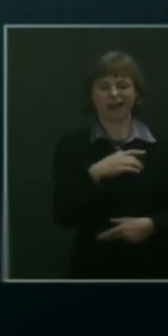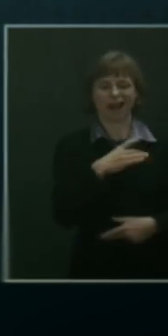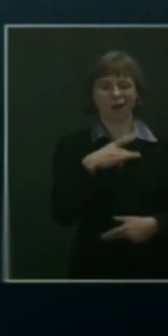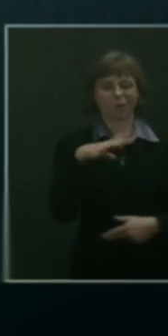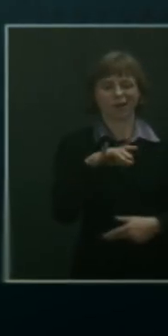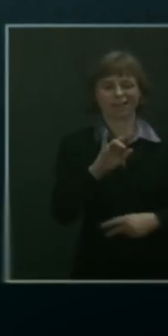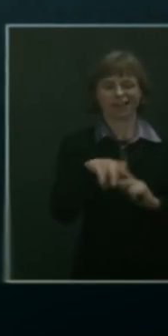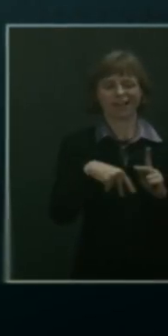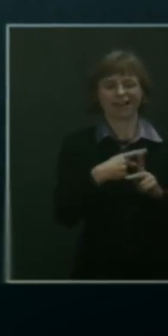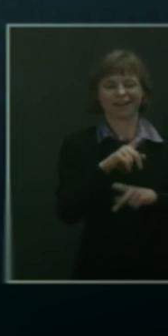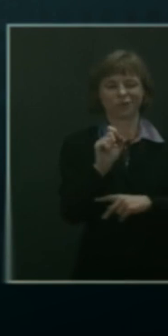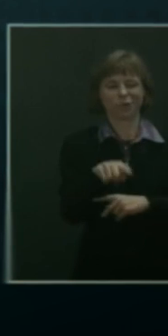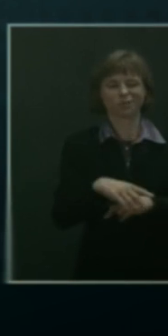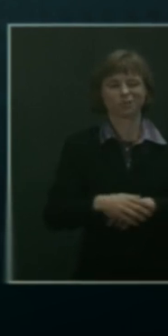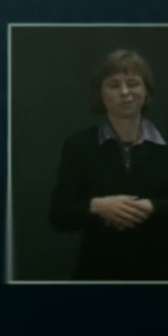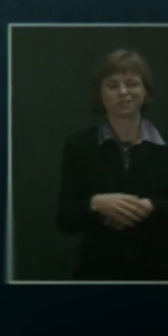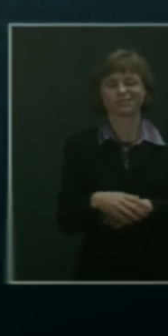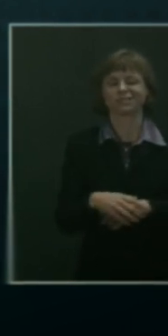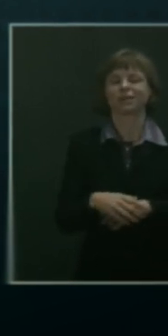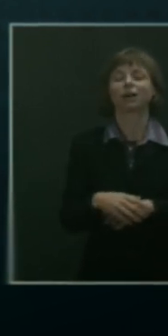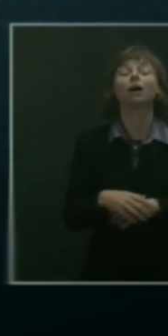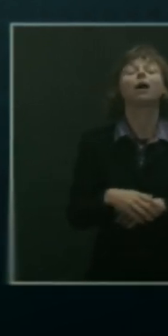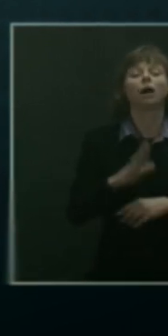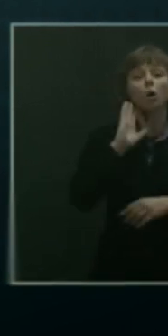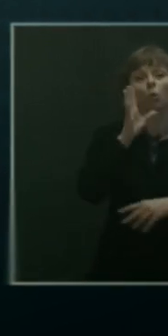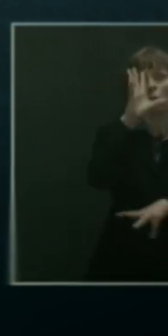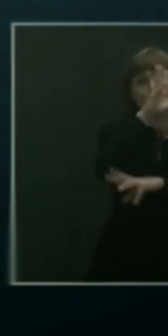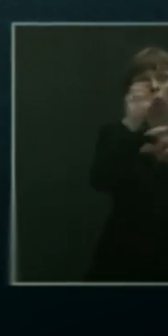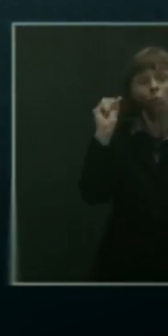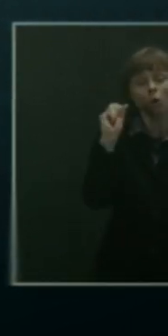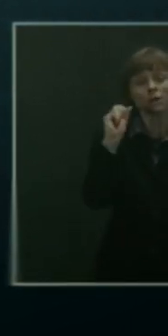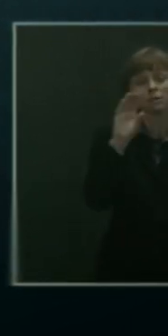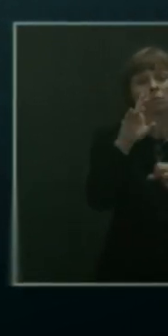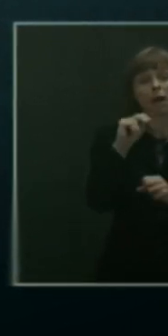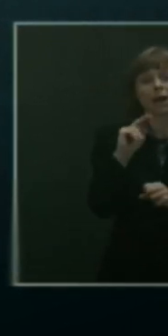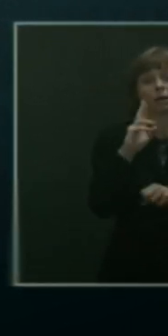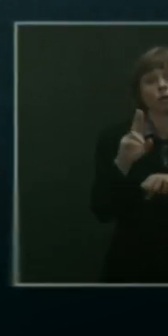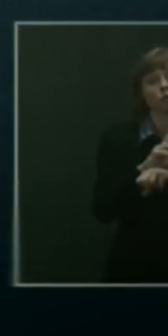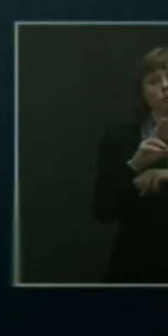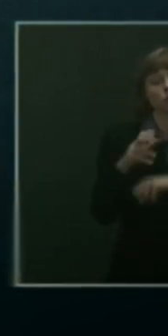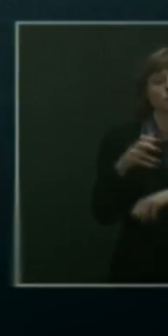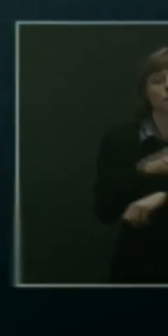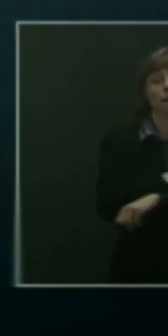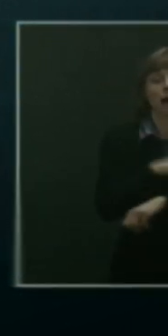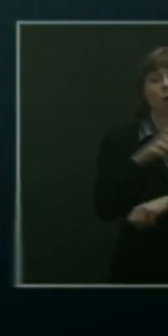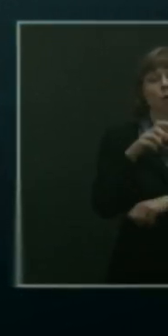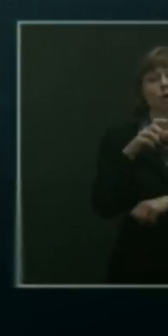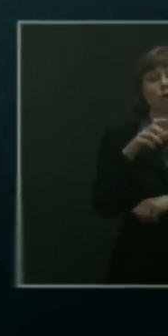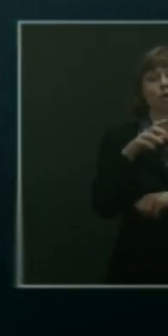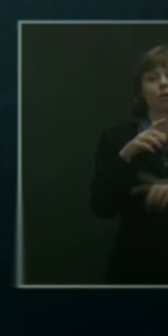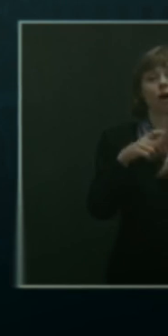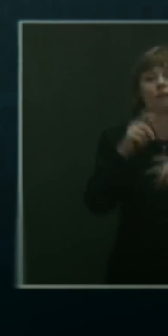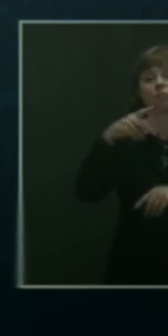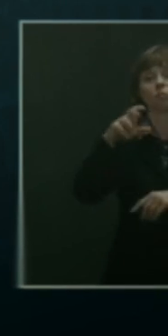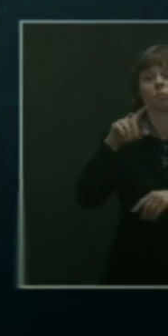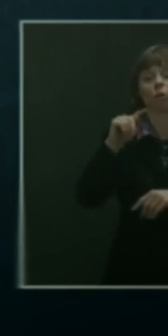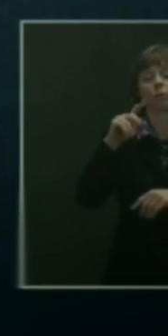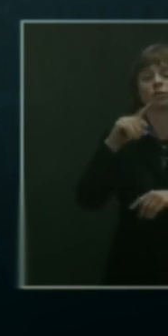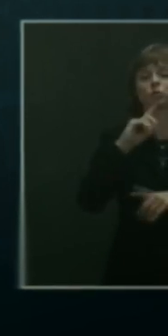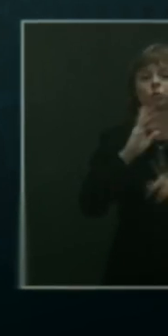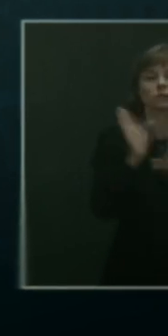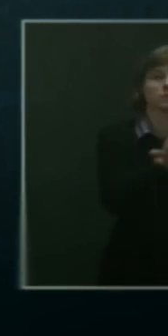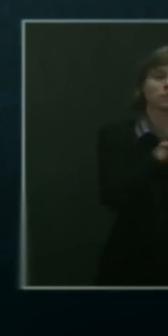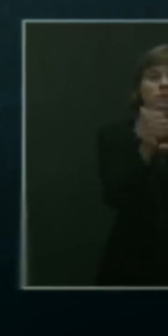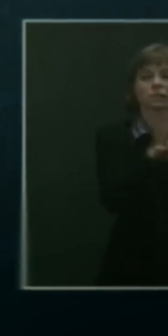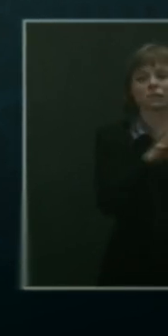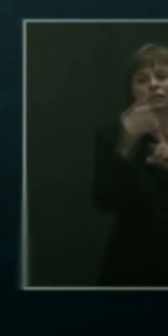Will President Biden use the power of the bully pulpit to help cajole teachers who are unwilling to go back to schools to go